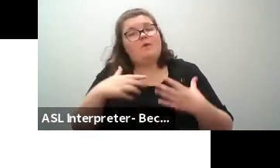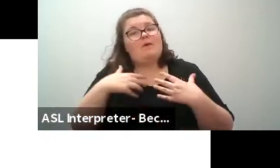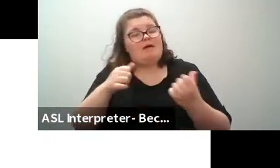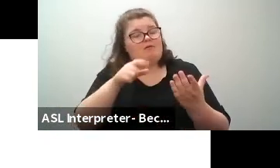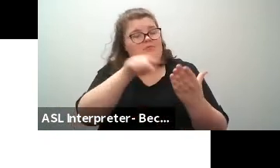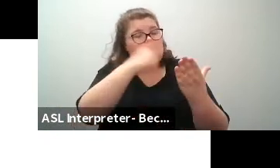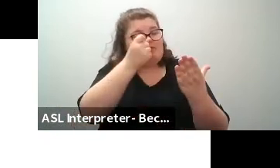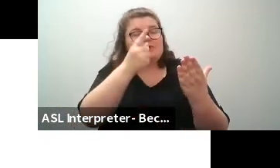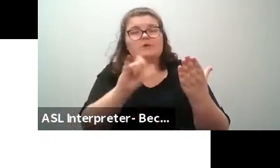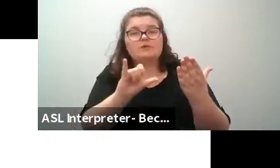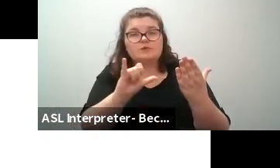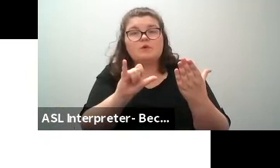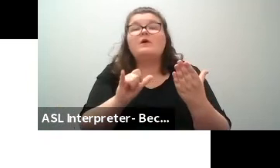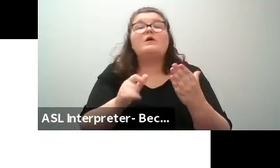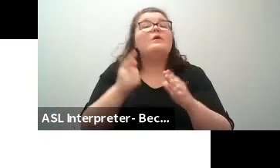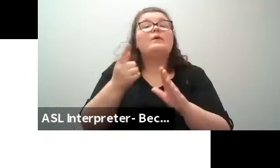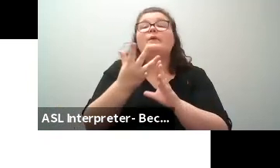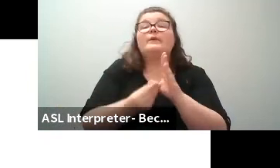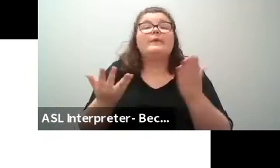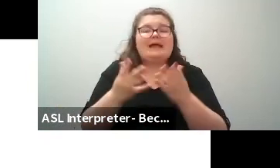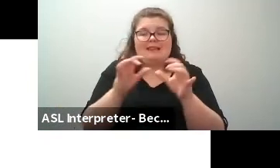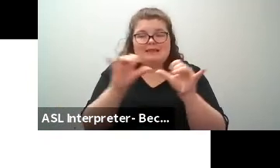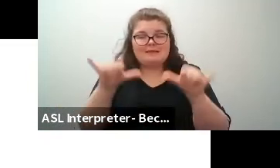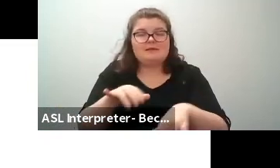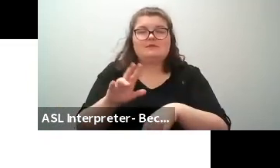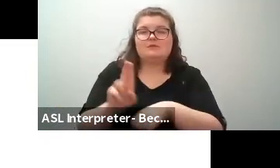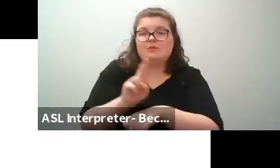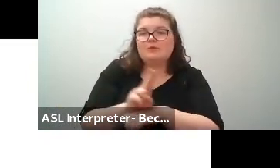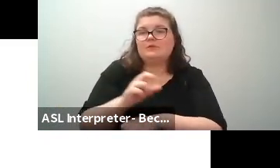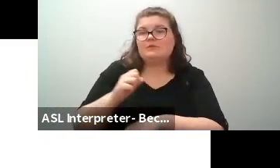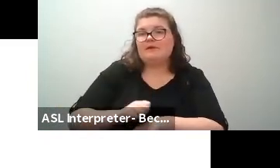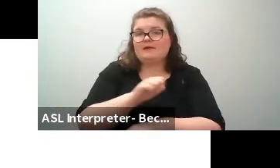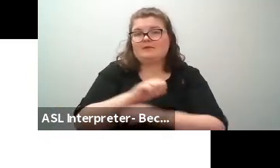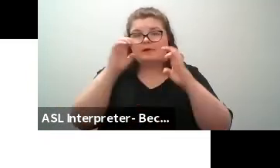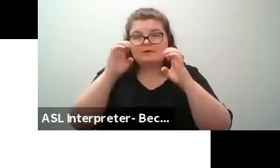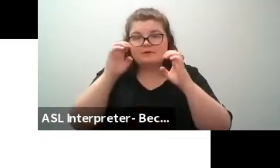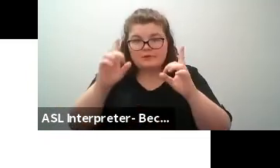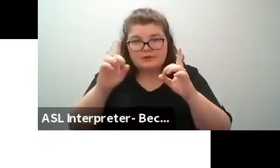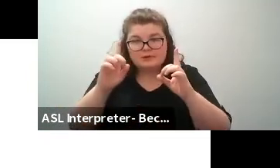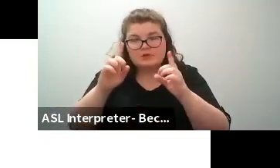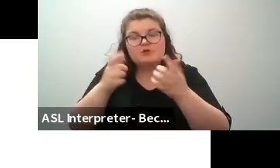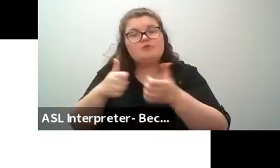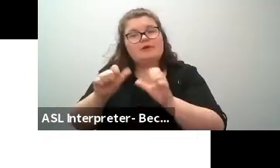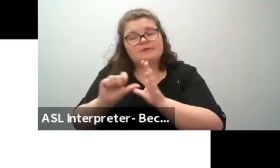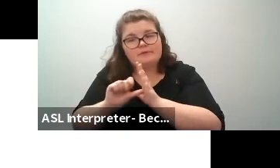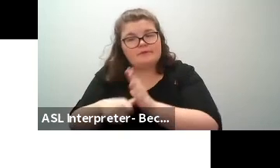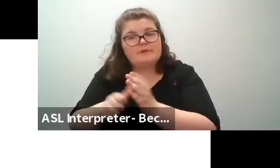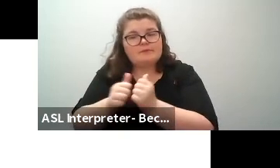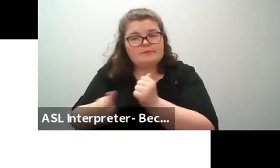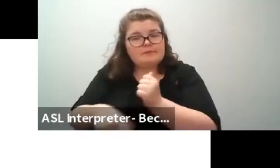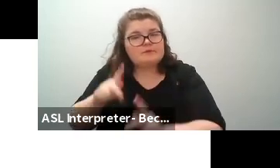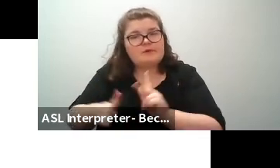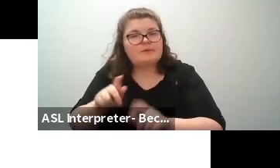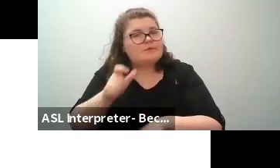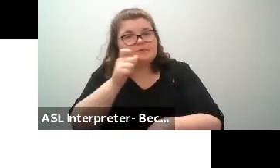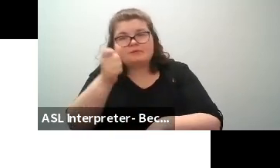has been missing is a system-wide distribution of asthma education, especially with a low literacy focus. So the question is, does